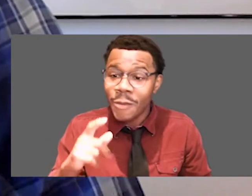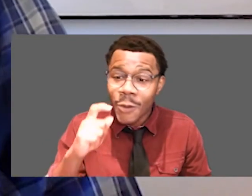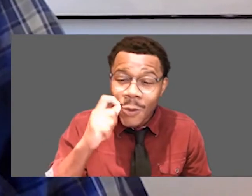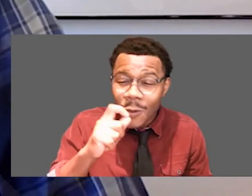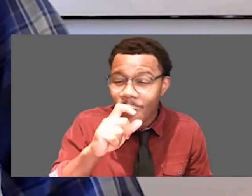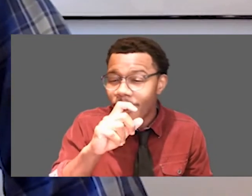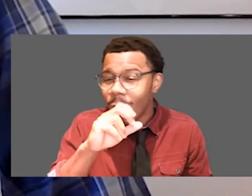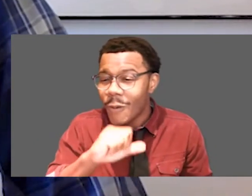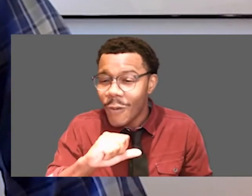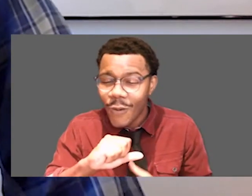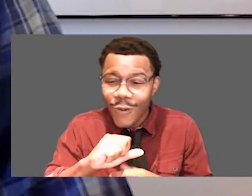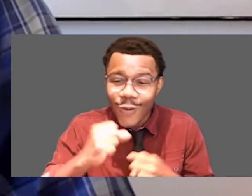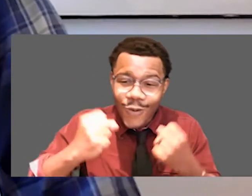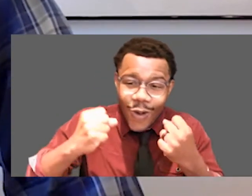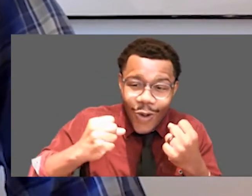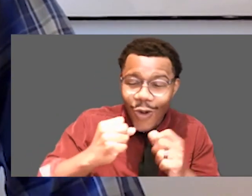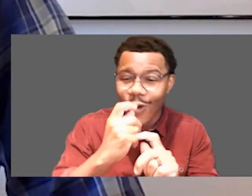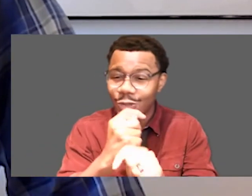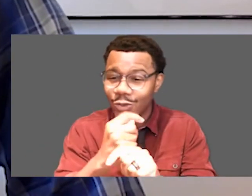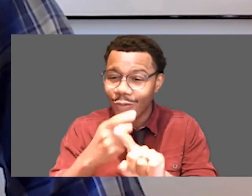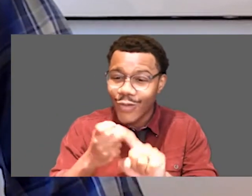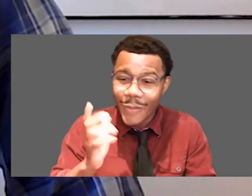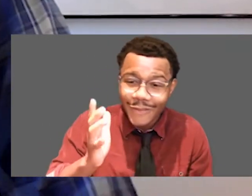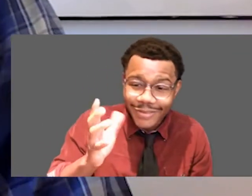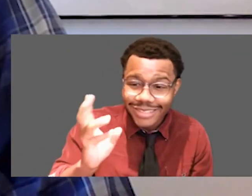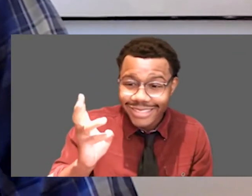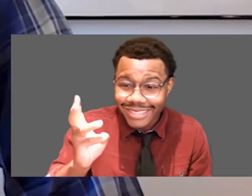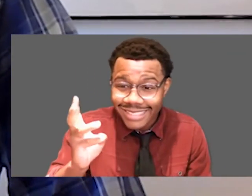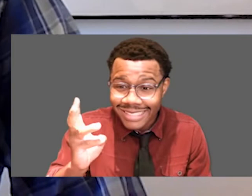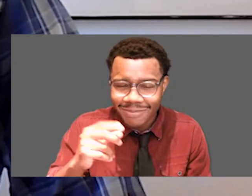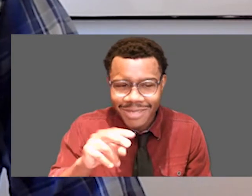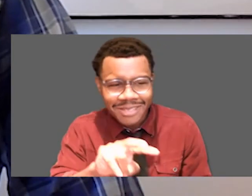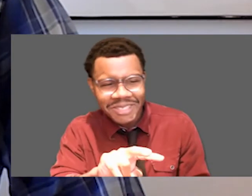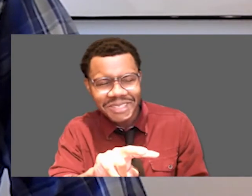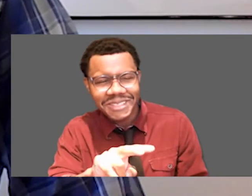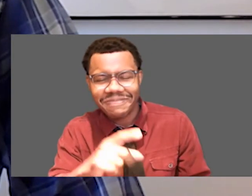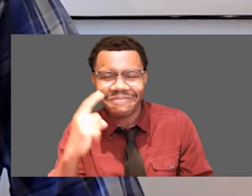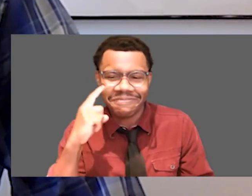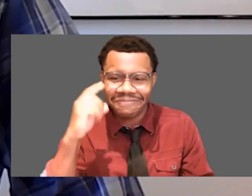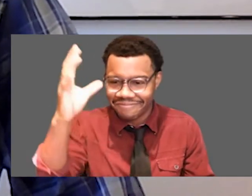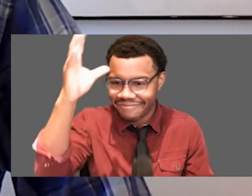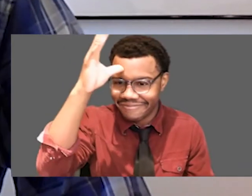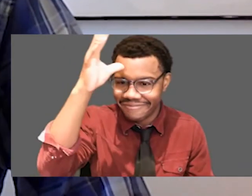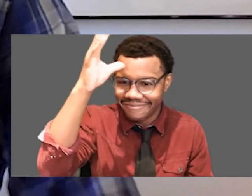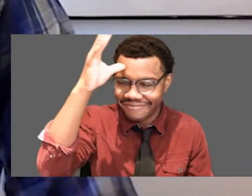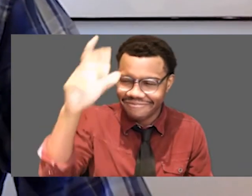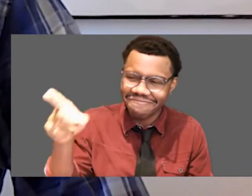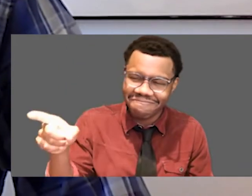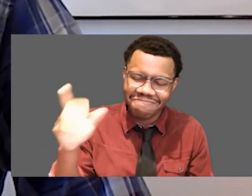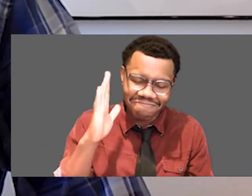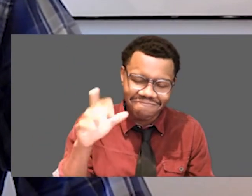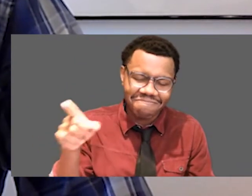60s era car or truck without thinking, man, Dad would love the way that looks and